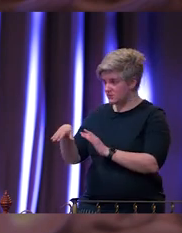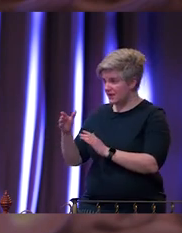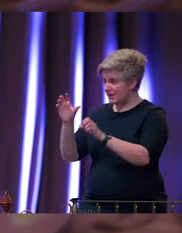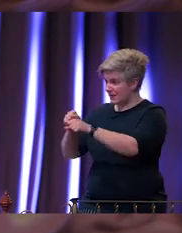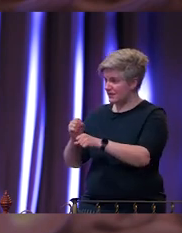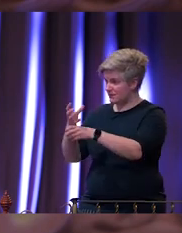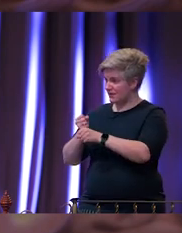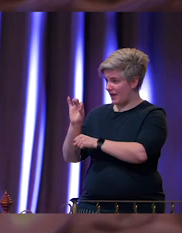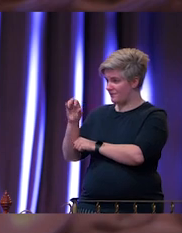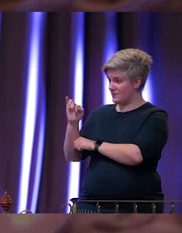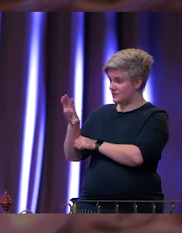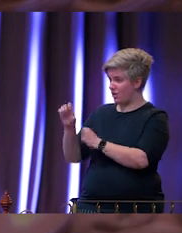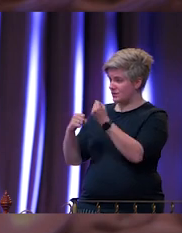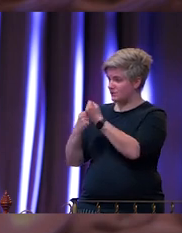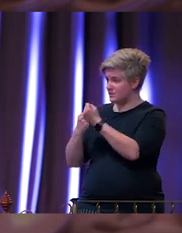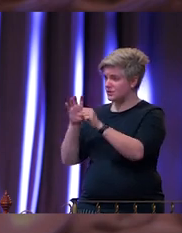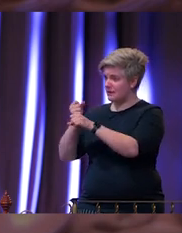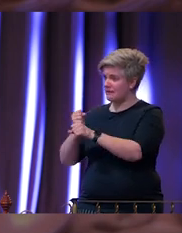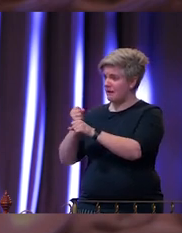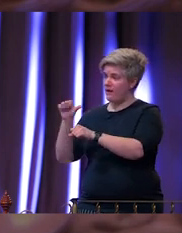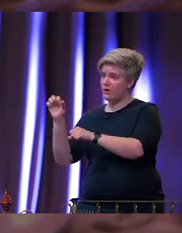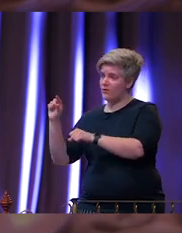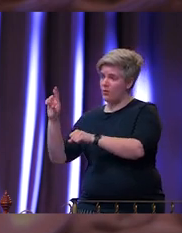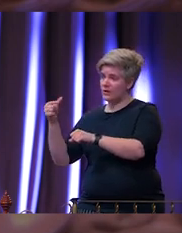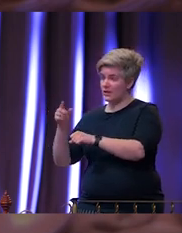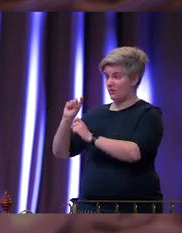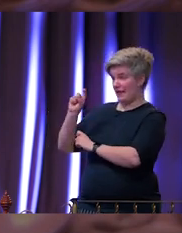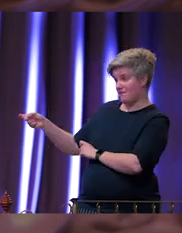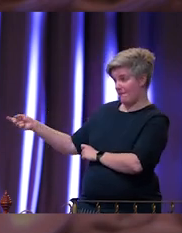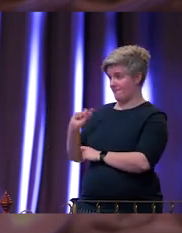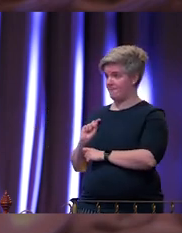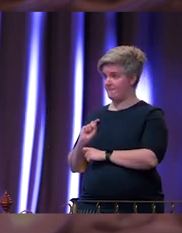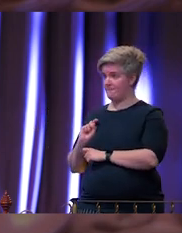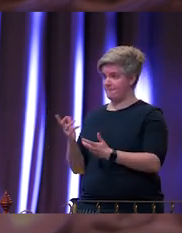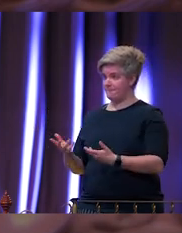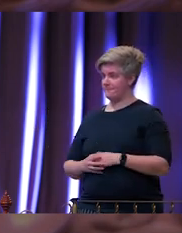sponsor? Can I get another organization that I can give them, that you can give the money to and it can get to me?